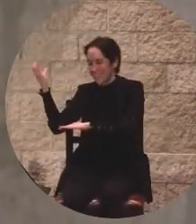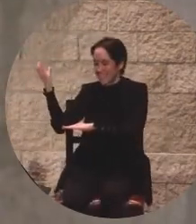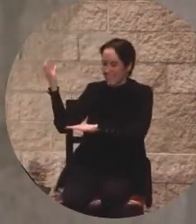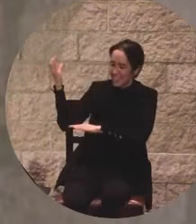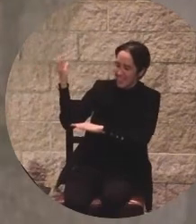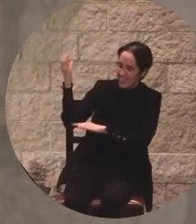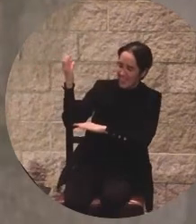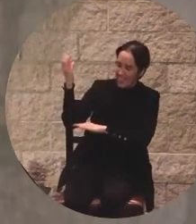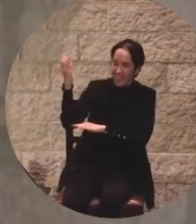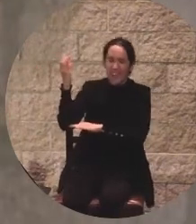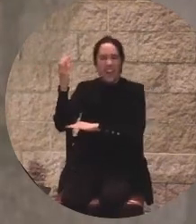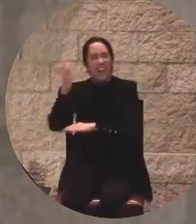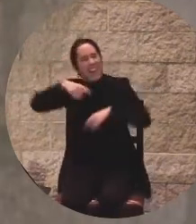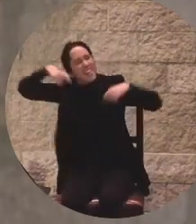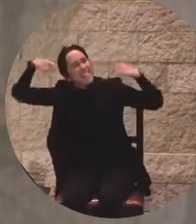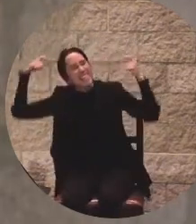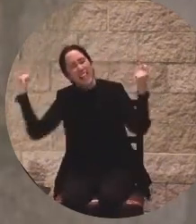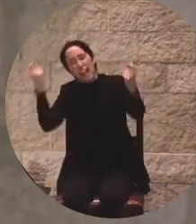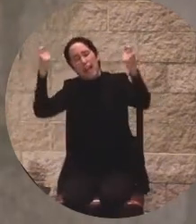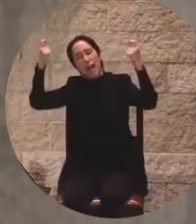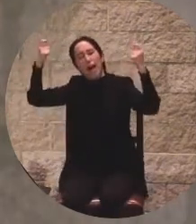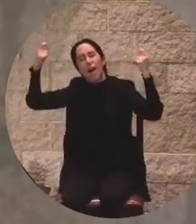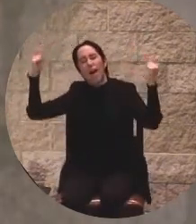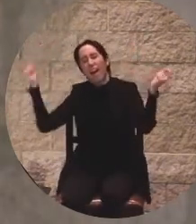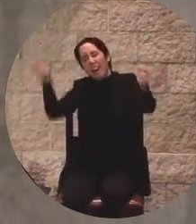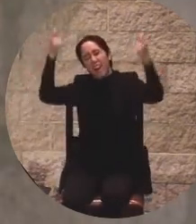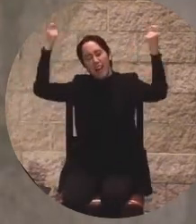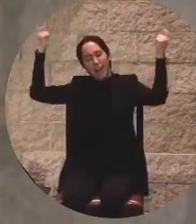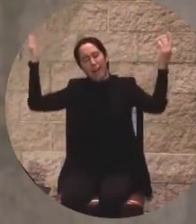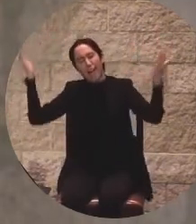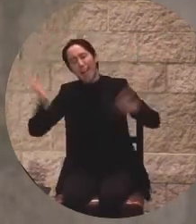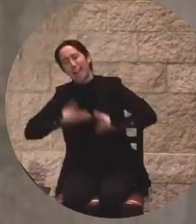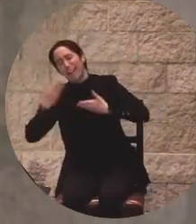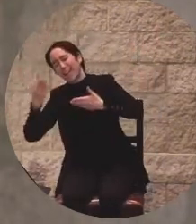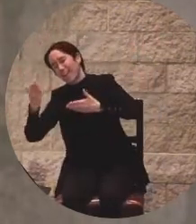Christmas. And make the Yuletide